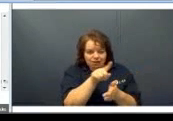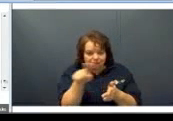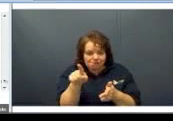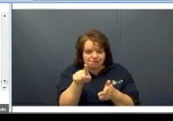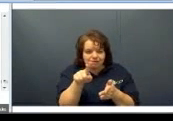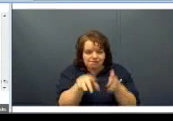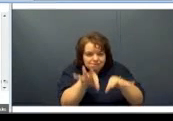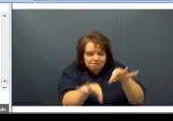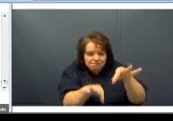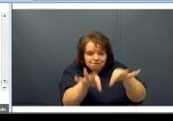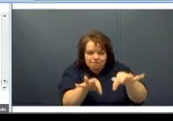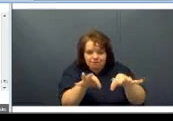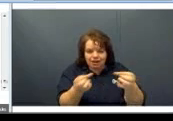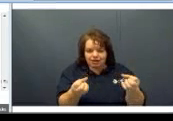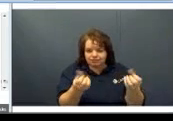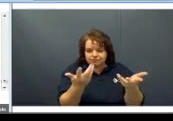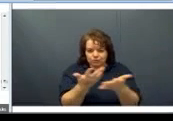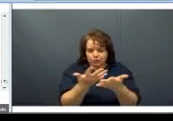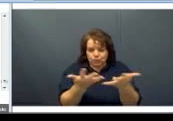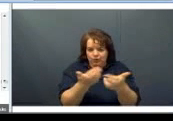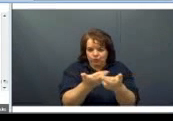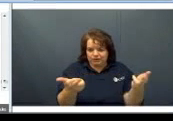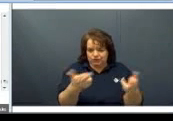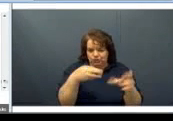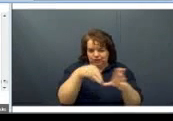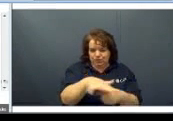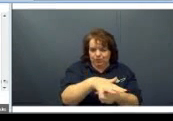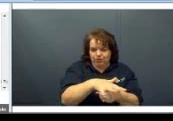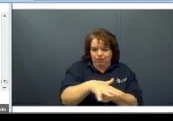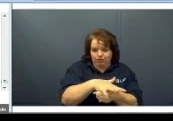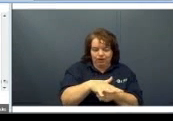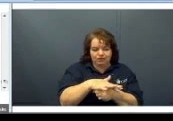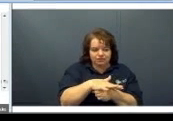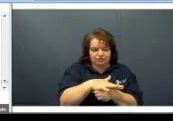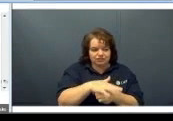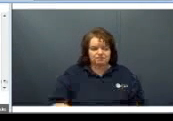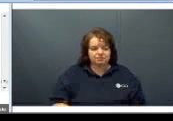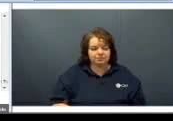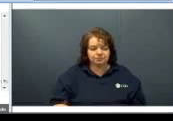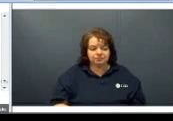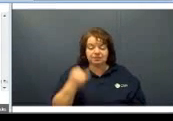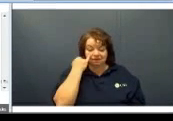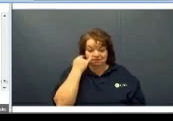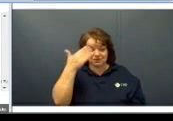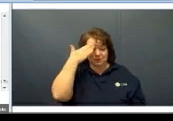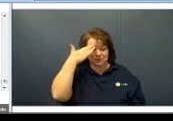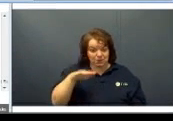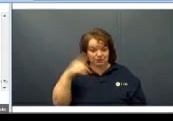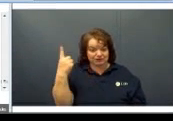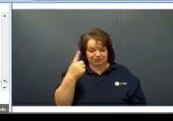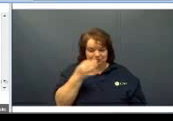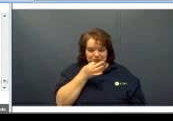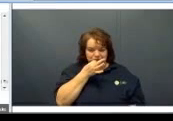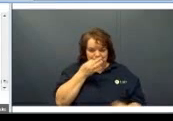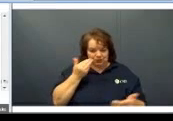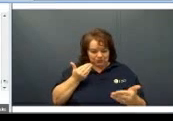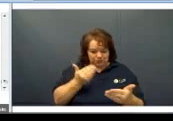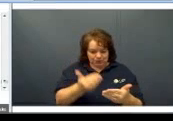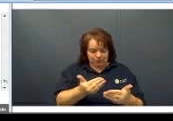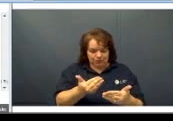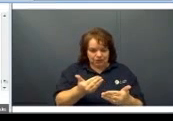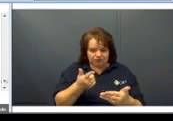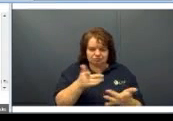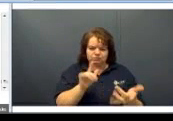deaf services is a very good way to find out what's in your locale. If you know that